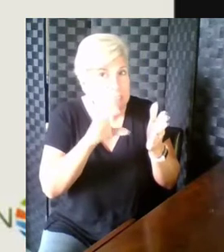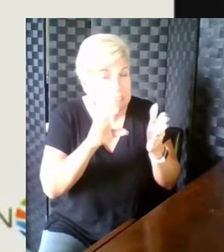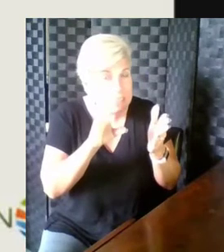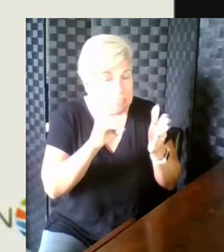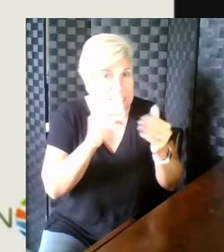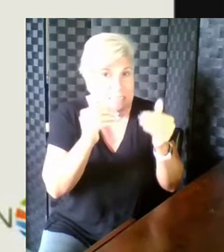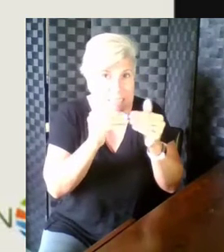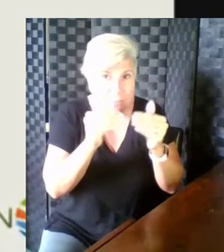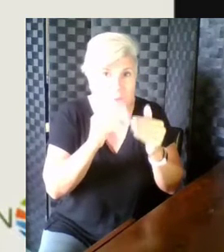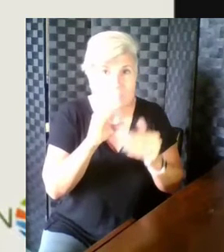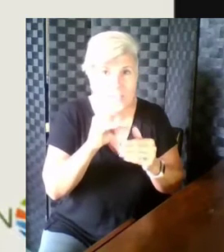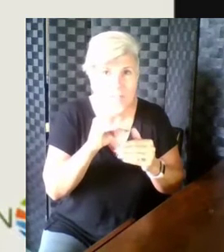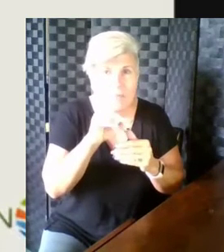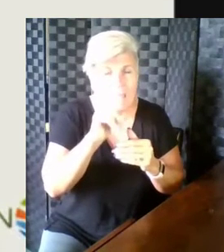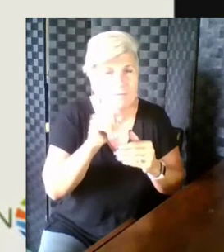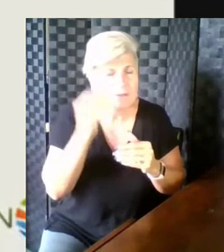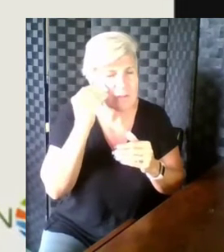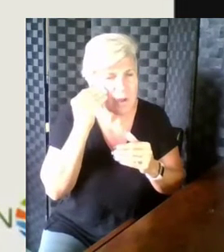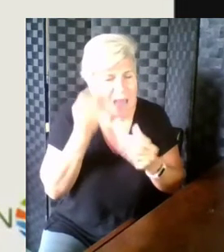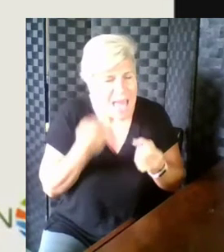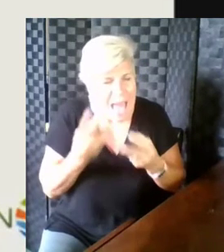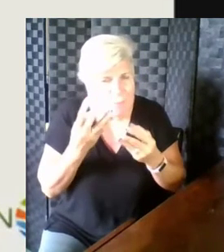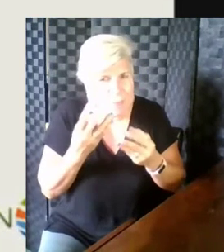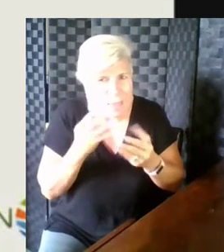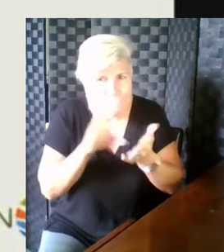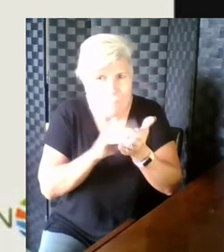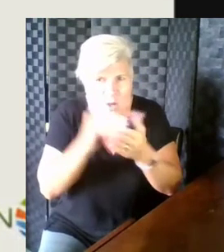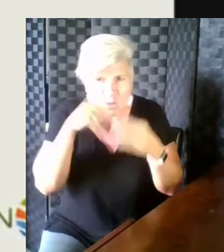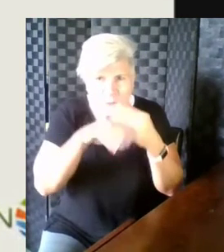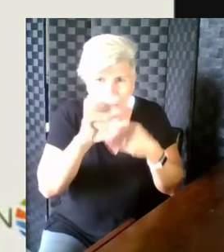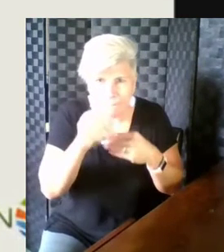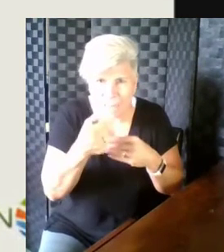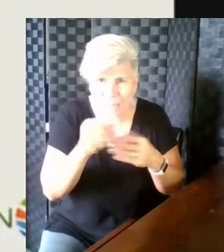we're trying to find is the amount of marshmallows in the bag to begin with.